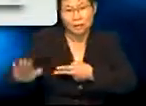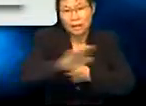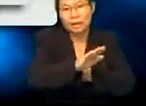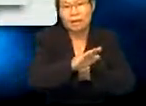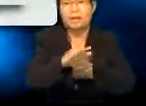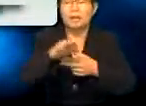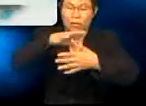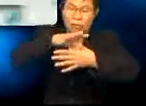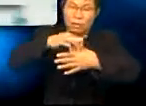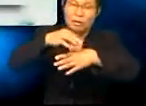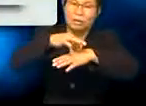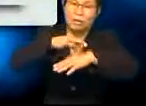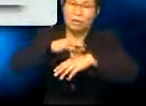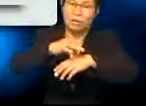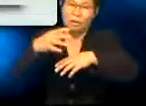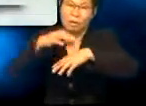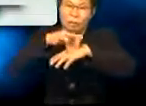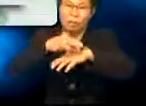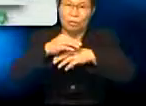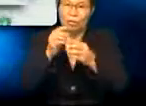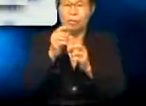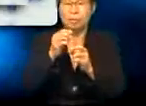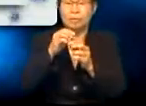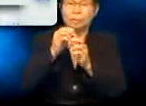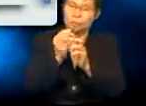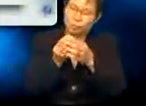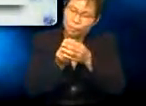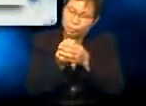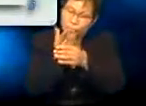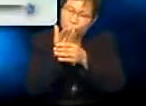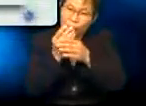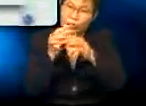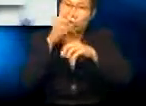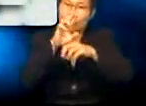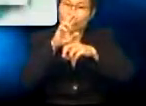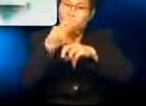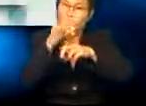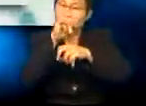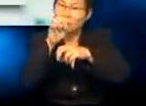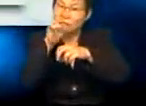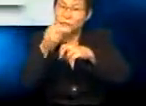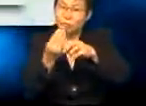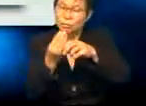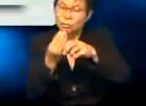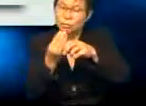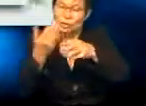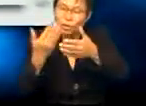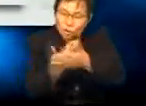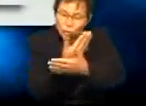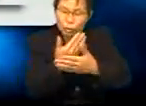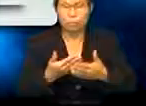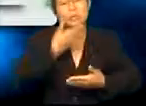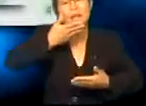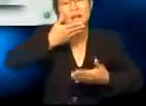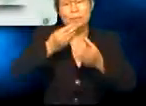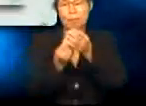are rather fleshy. Buds that arise from each rhizome allows the formation of new young